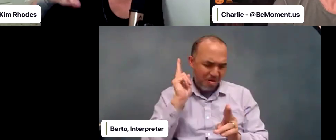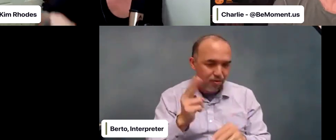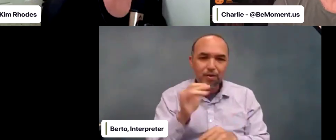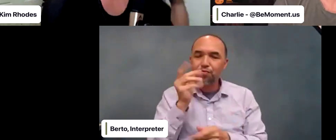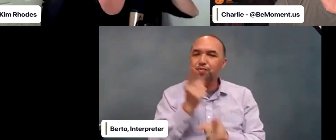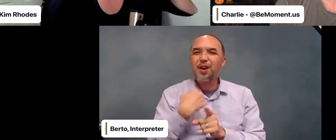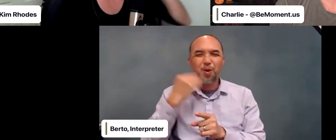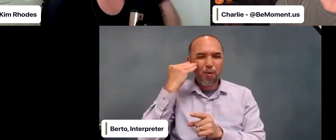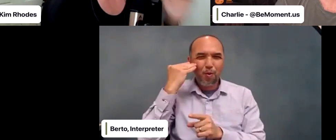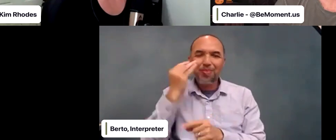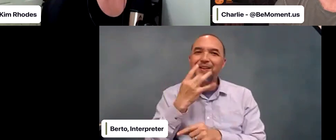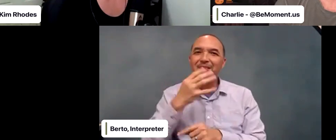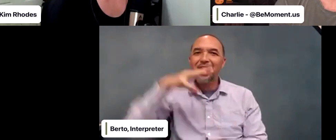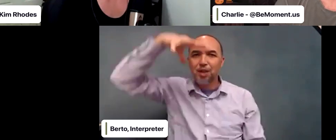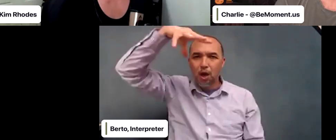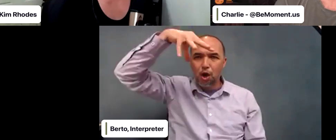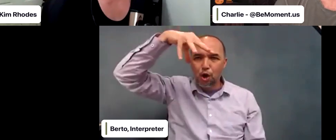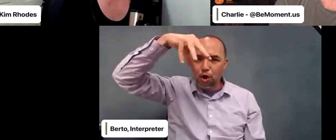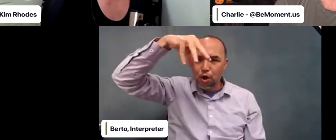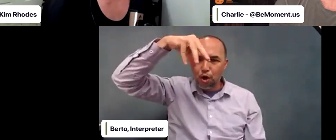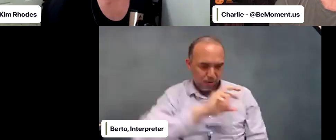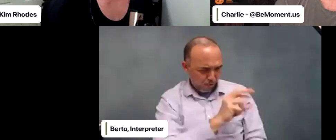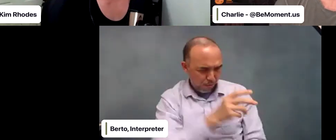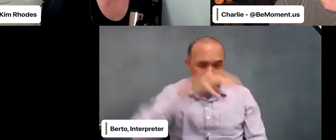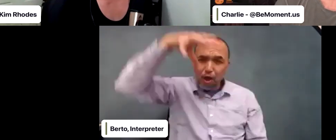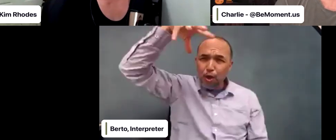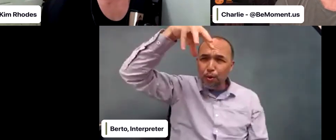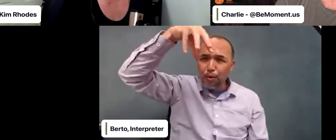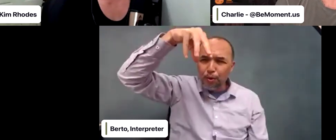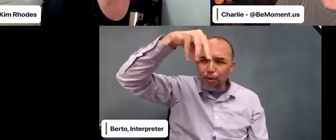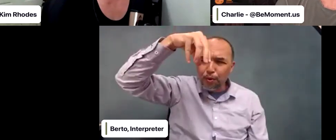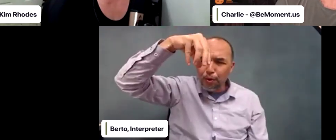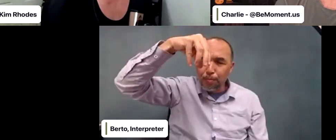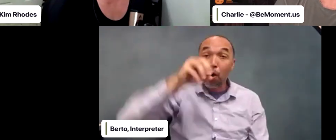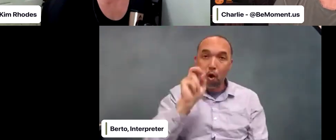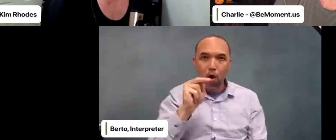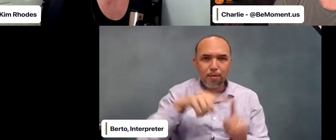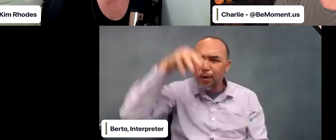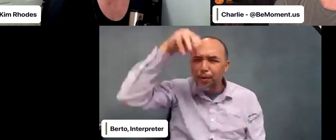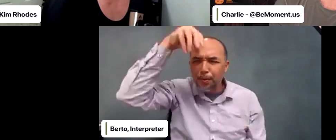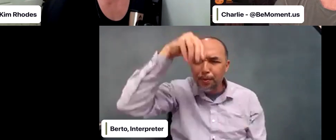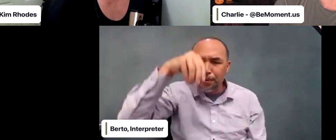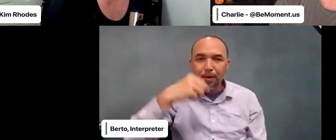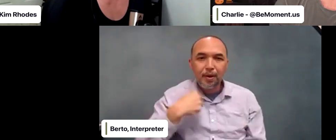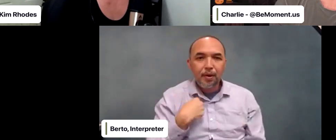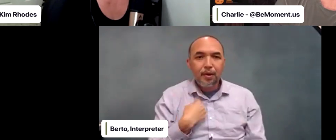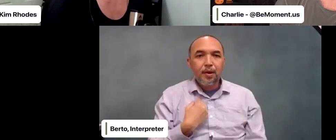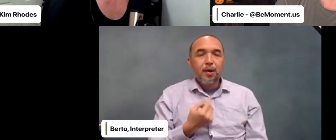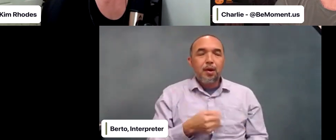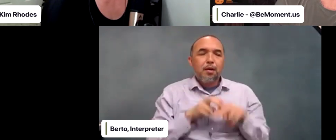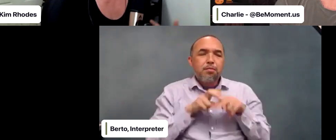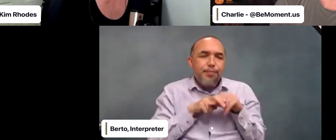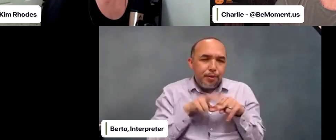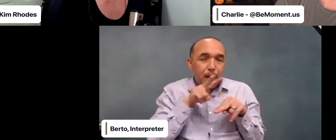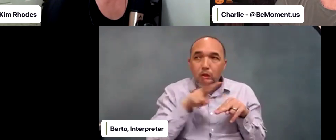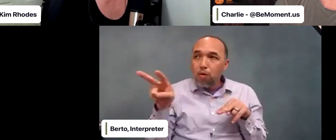go, and I was almost asleep, but I was wrapped in my own misery. And I looked over, and a man walked through my front door, and he